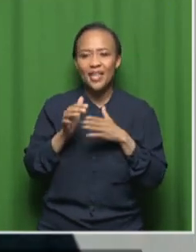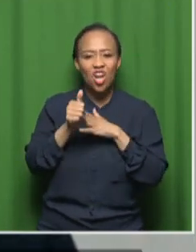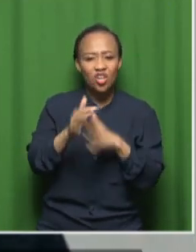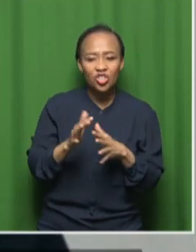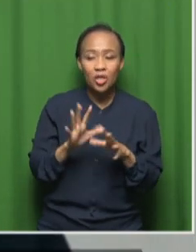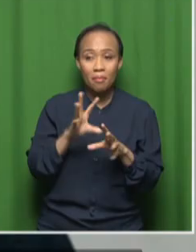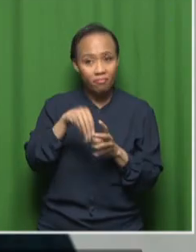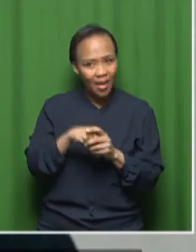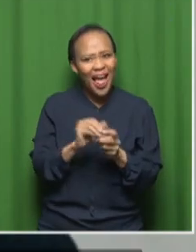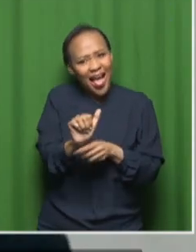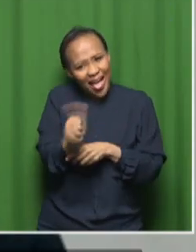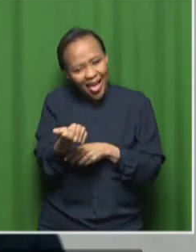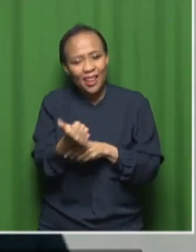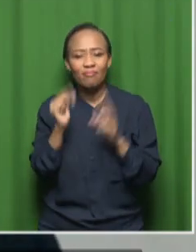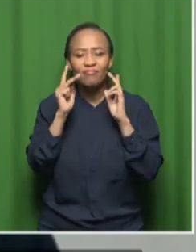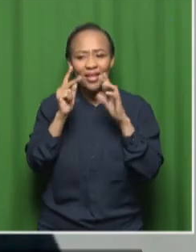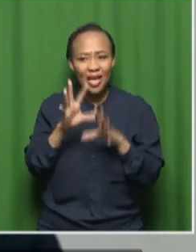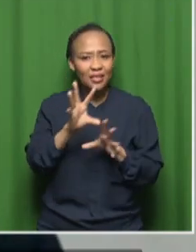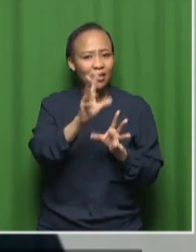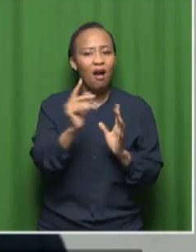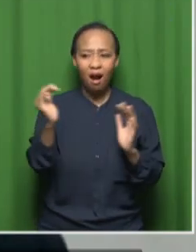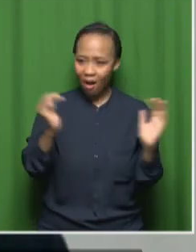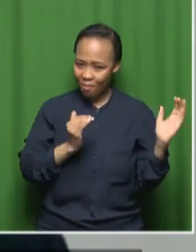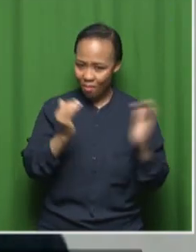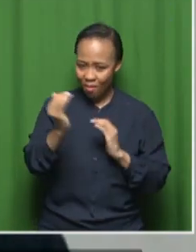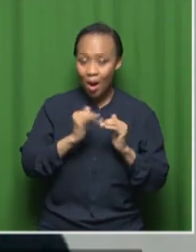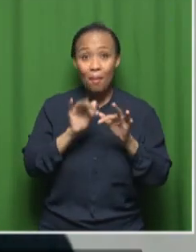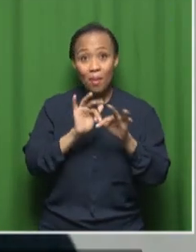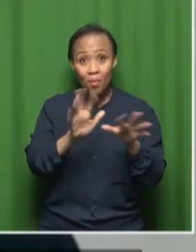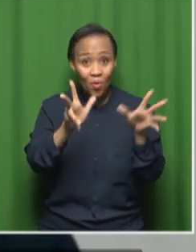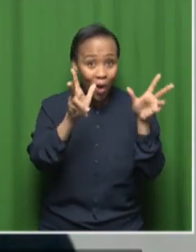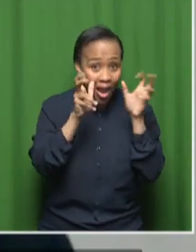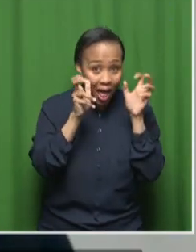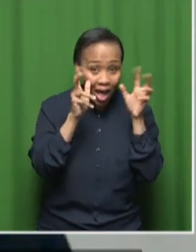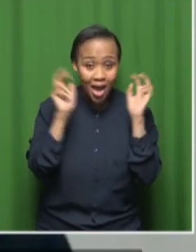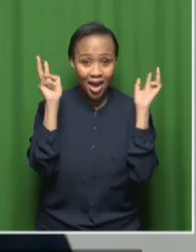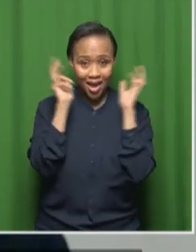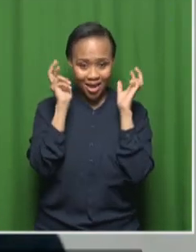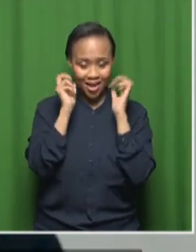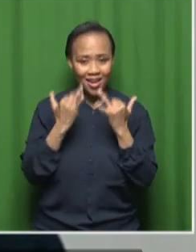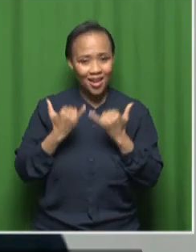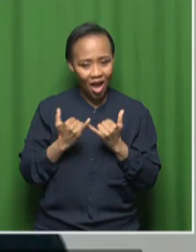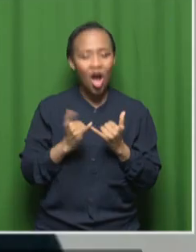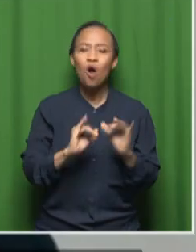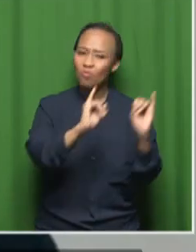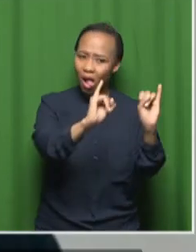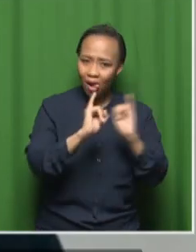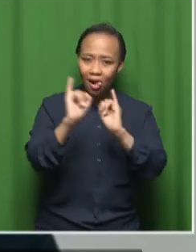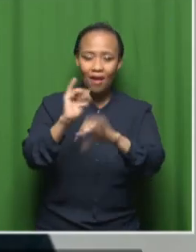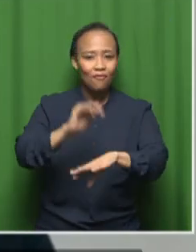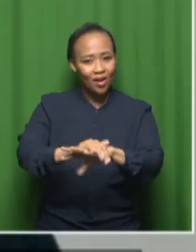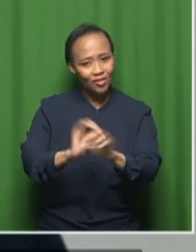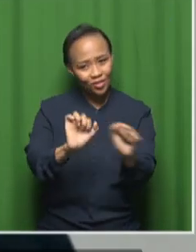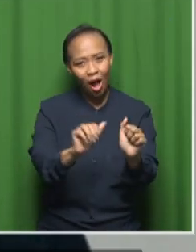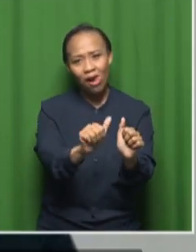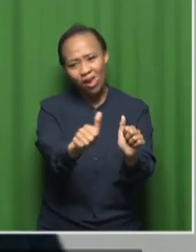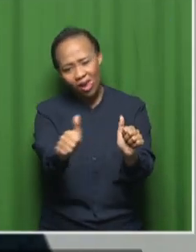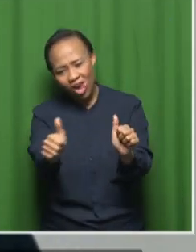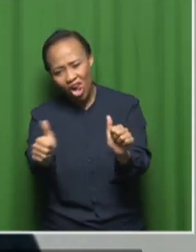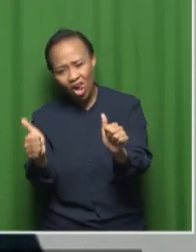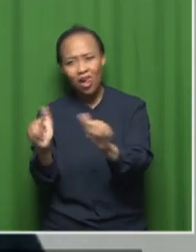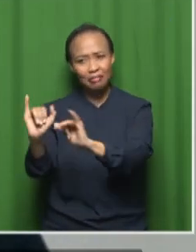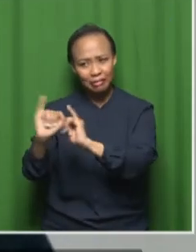that will be coming. And so we invite all the people who are listening, and invite your friends and your friends and their friends and